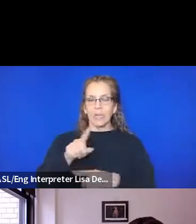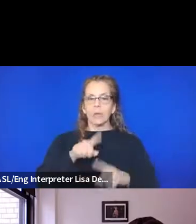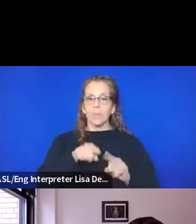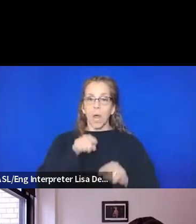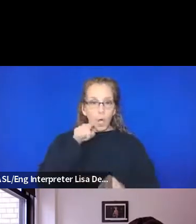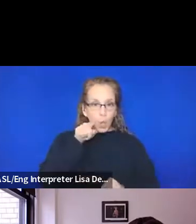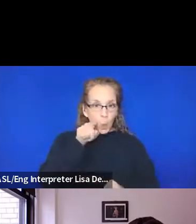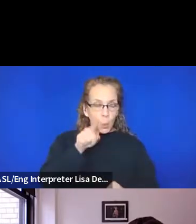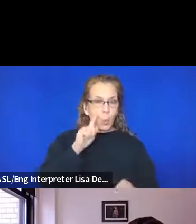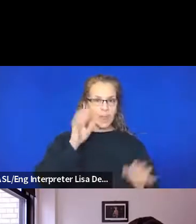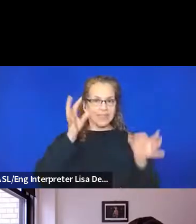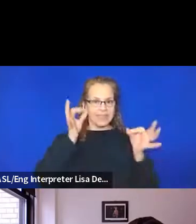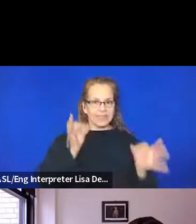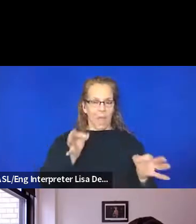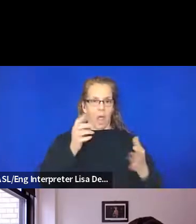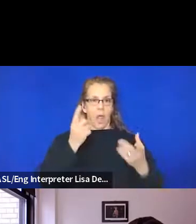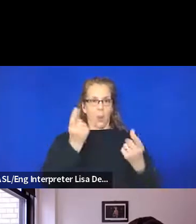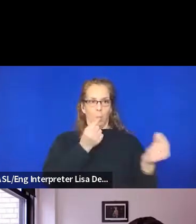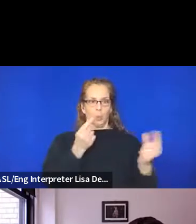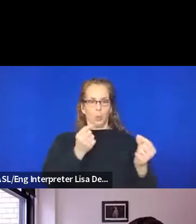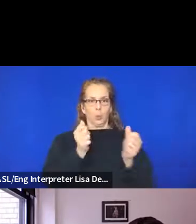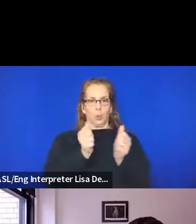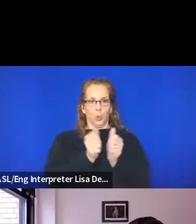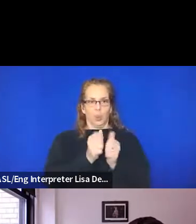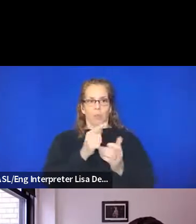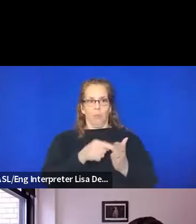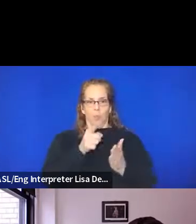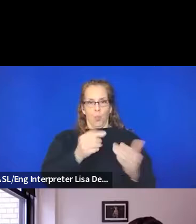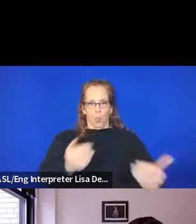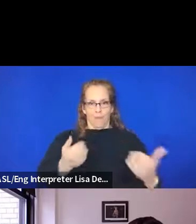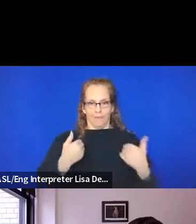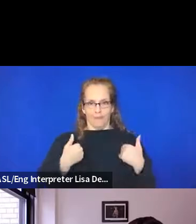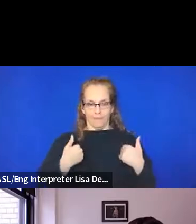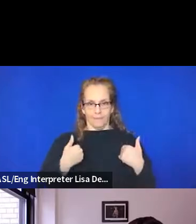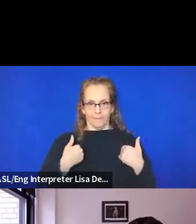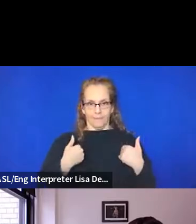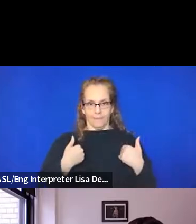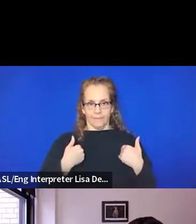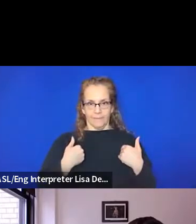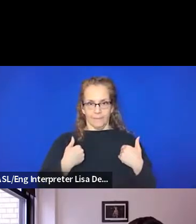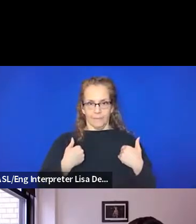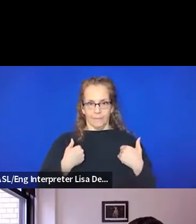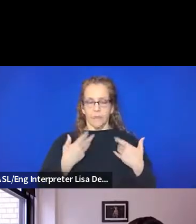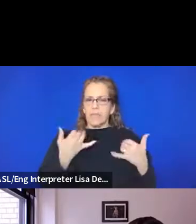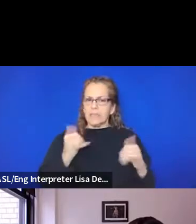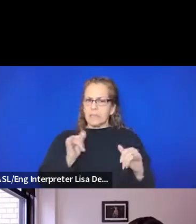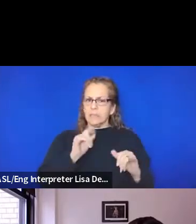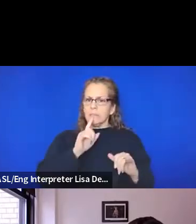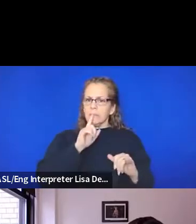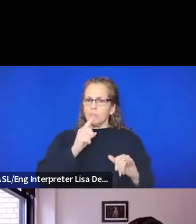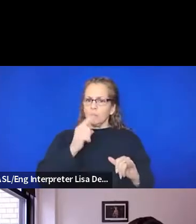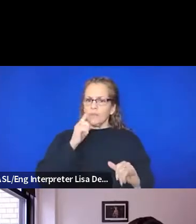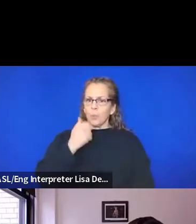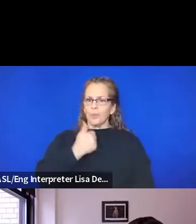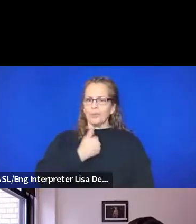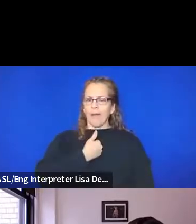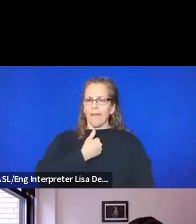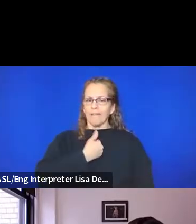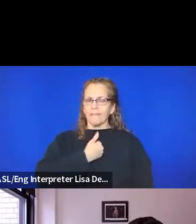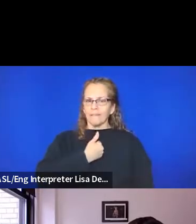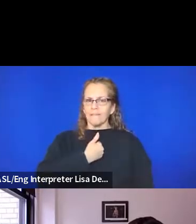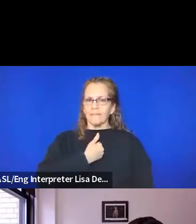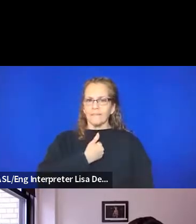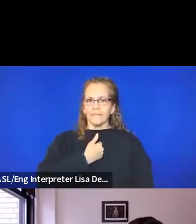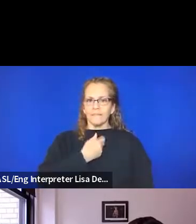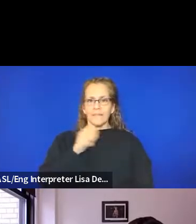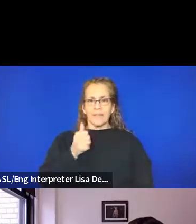you do have. And sometimes, this is still true for me, and I think it's true for anyone throughout their